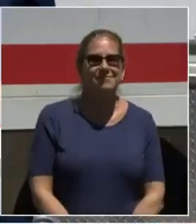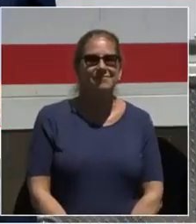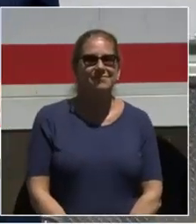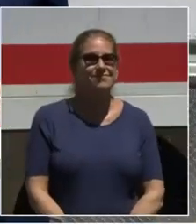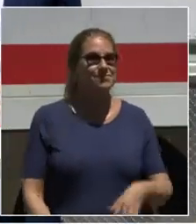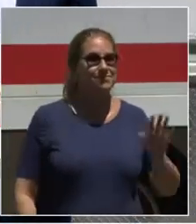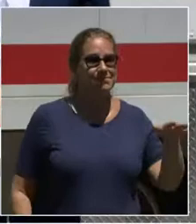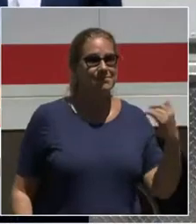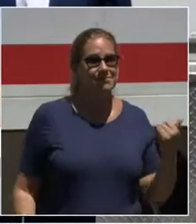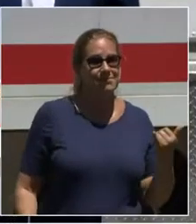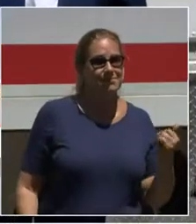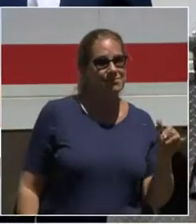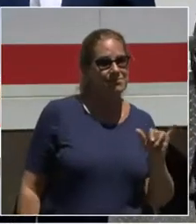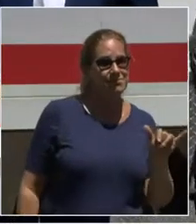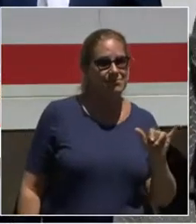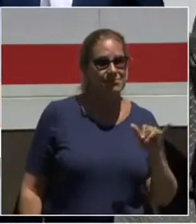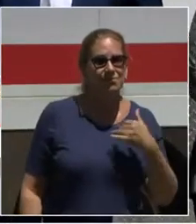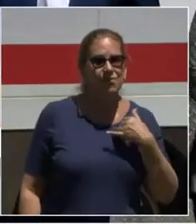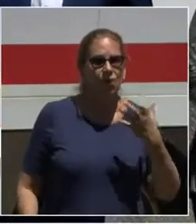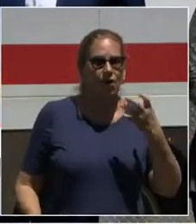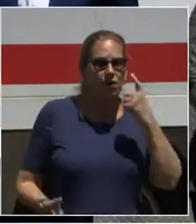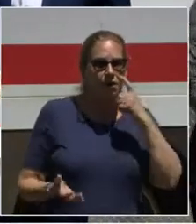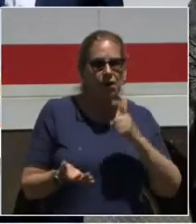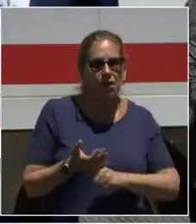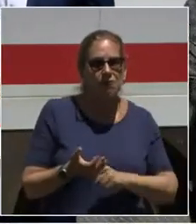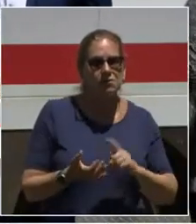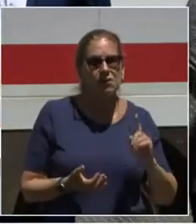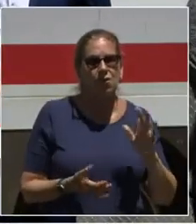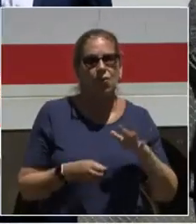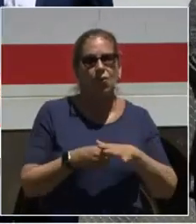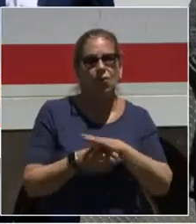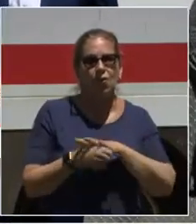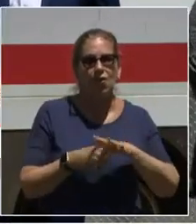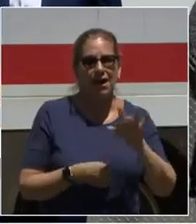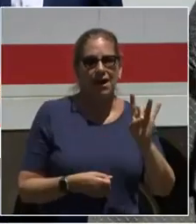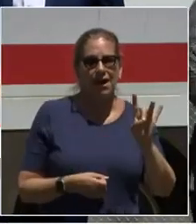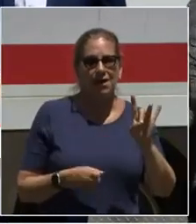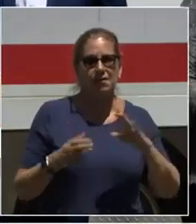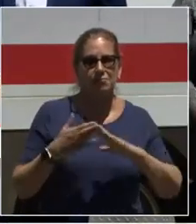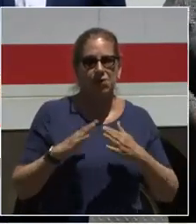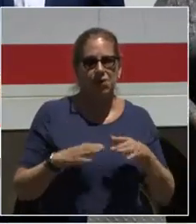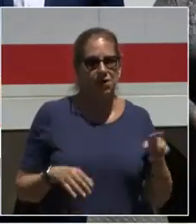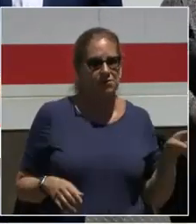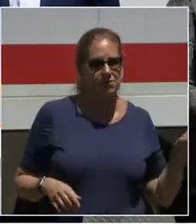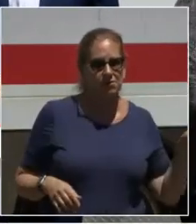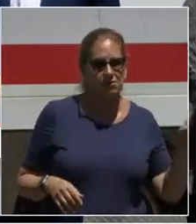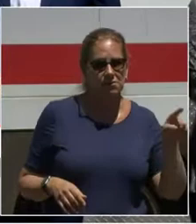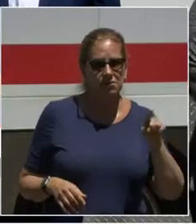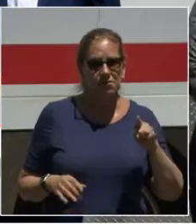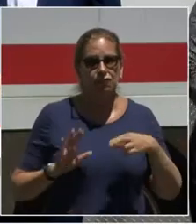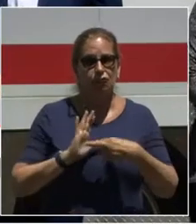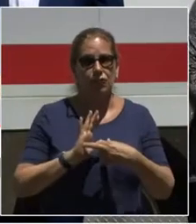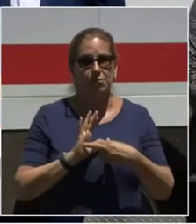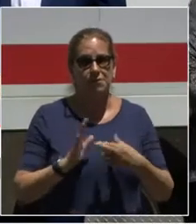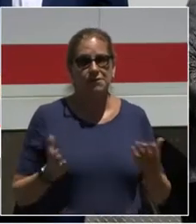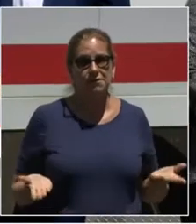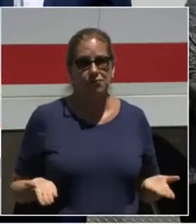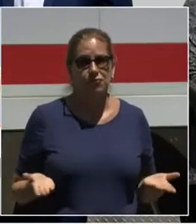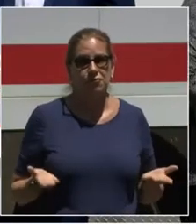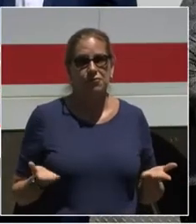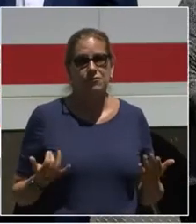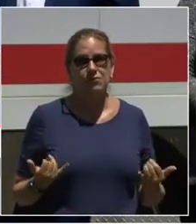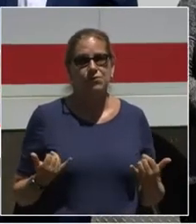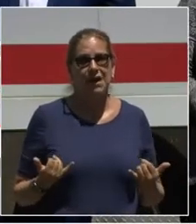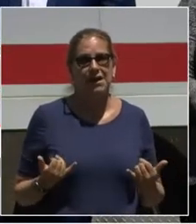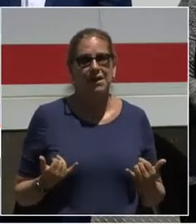to acknowledge our Ward 8 community, and who's represented today by Salim Adolfo, who is the commissioner